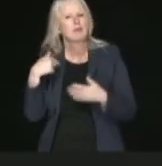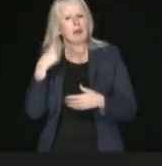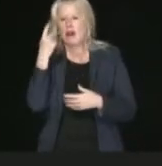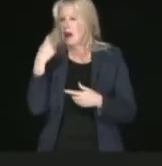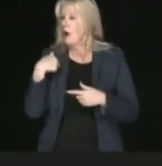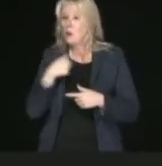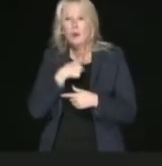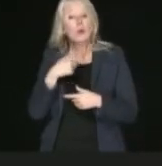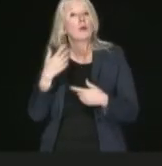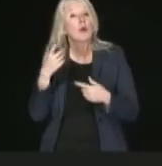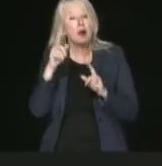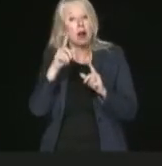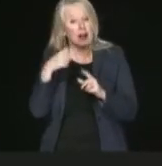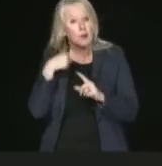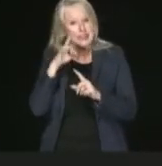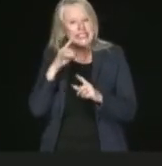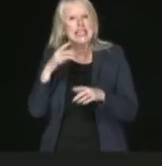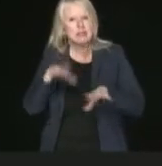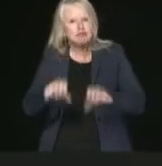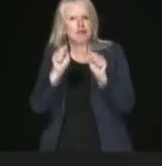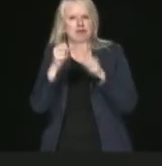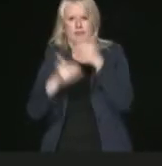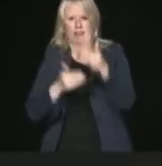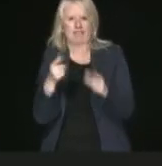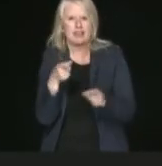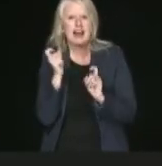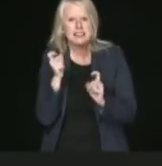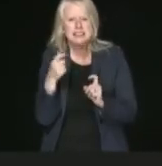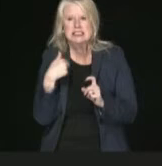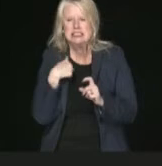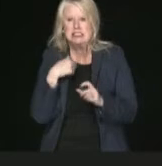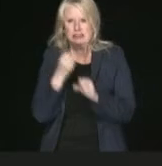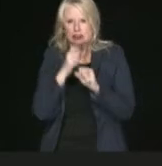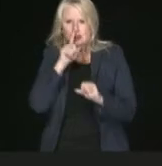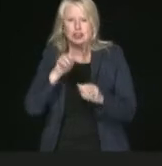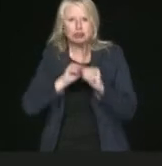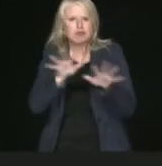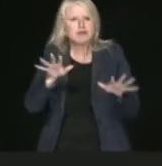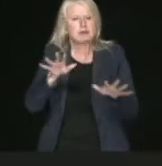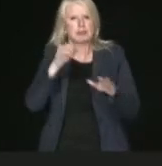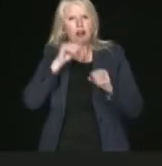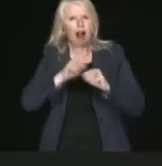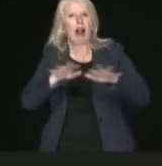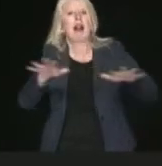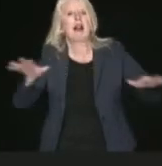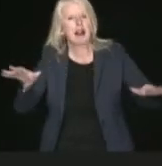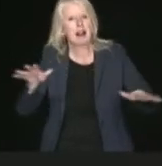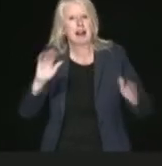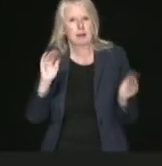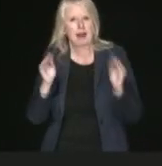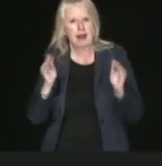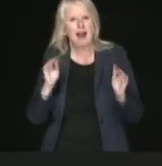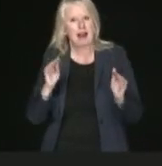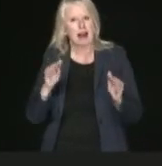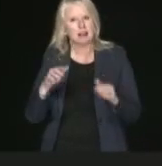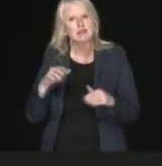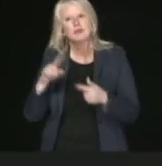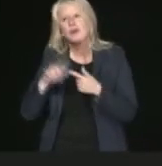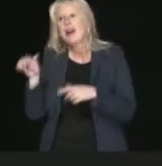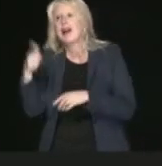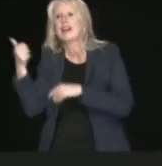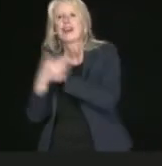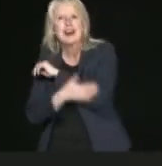measures quickly that ensured that the spread of the virus would not be as serious as in other